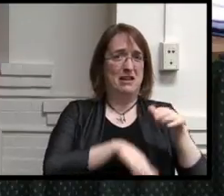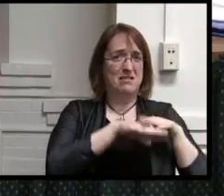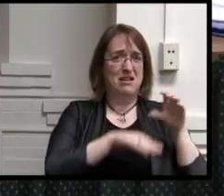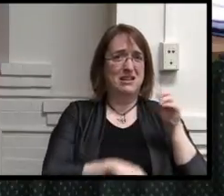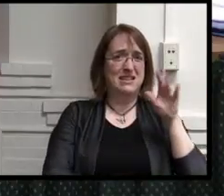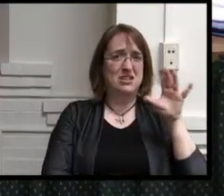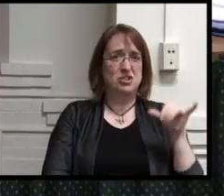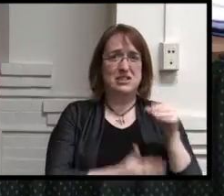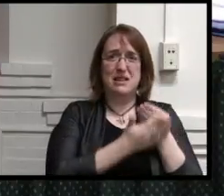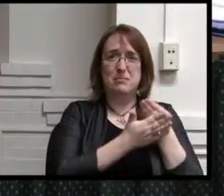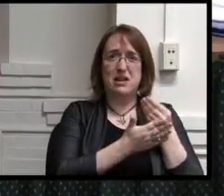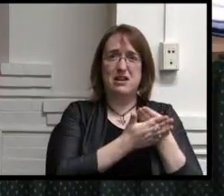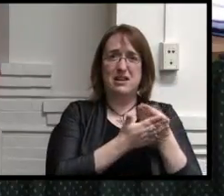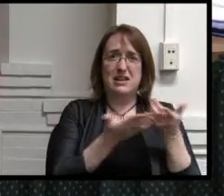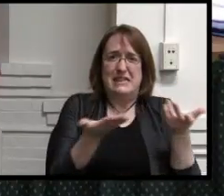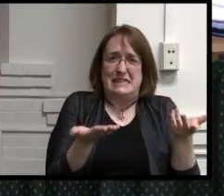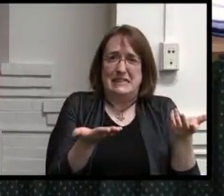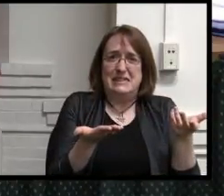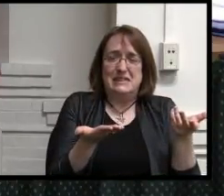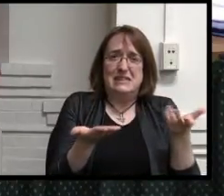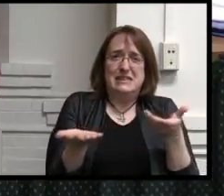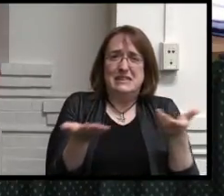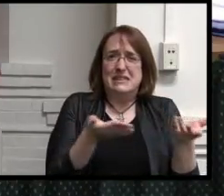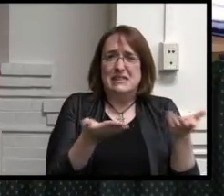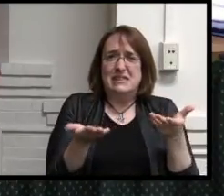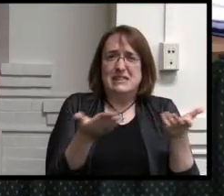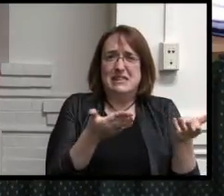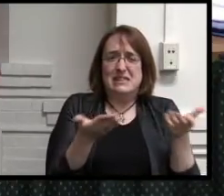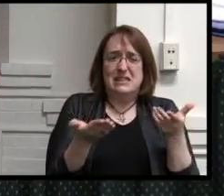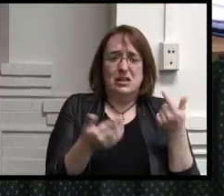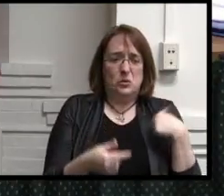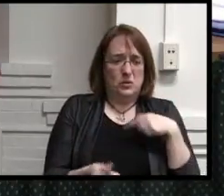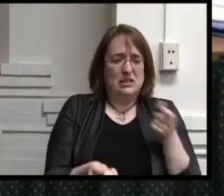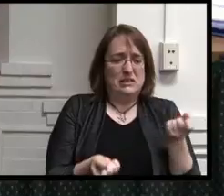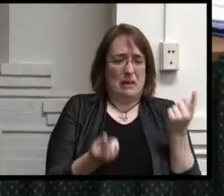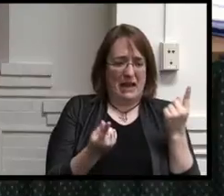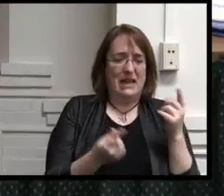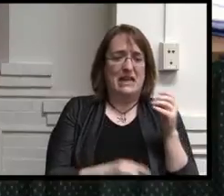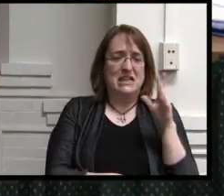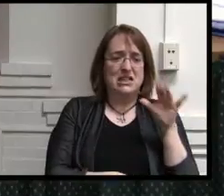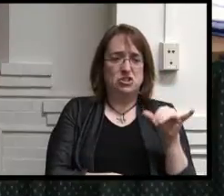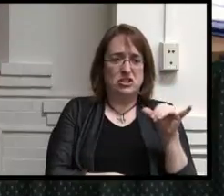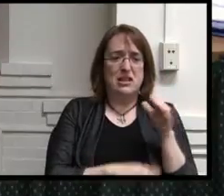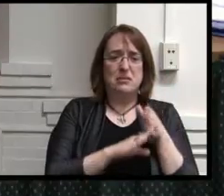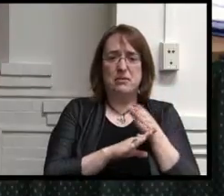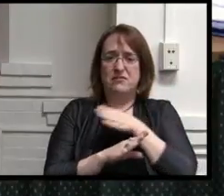you see? I mean, we're spending contingency money before we know that the project's actually completed,